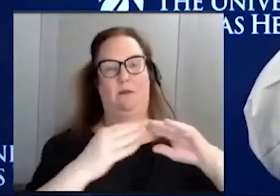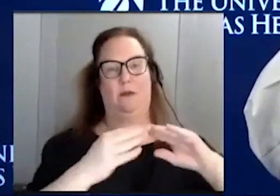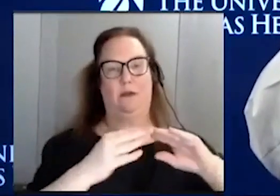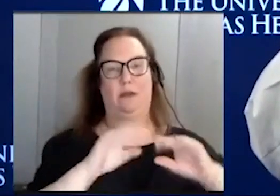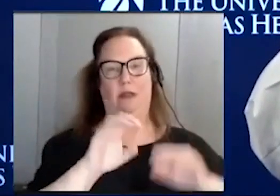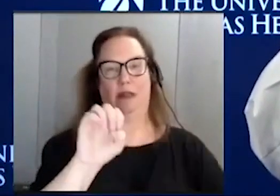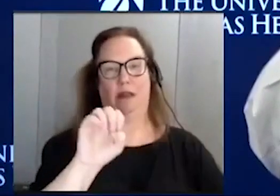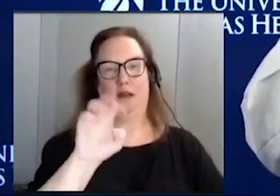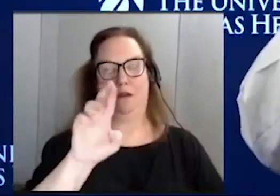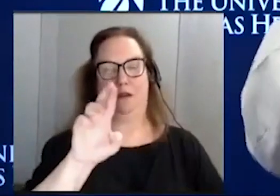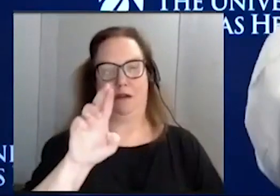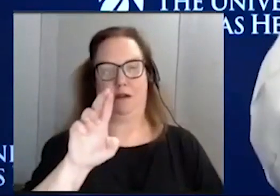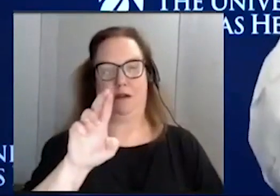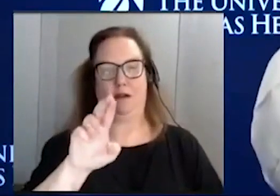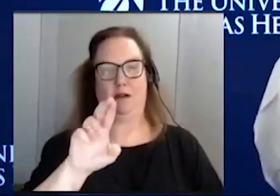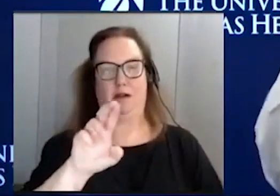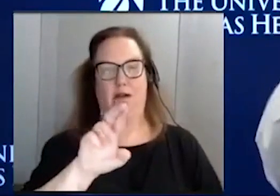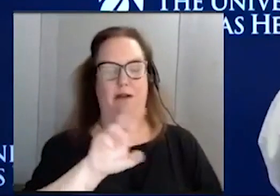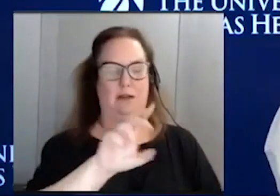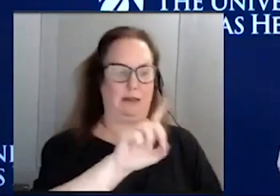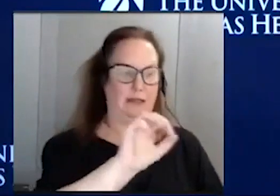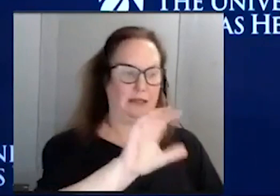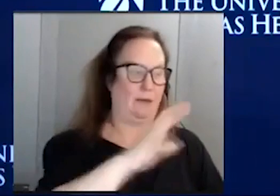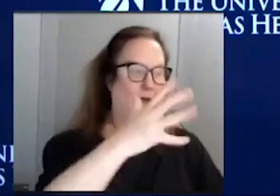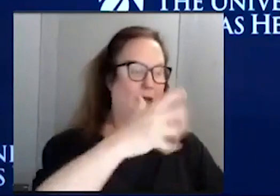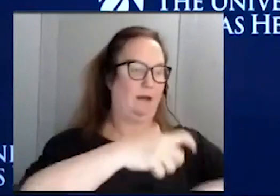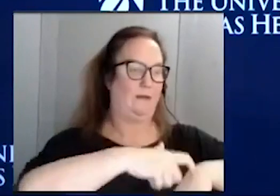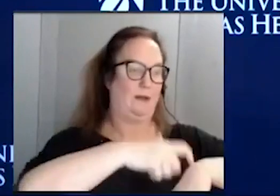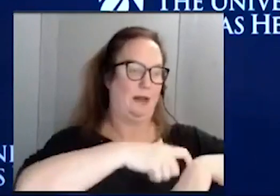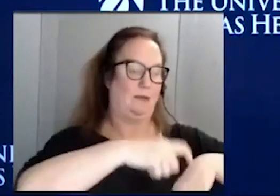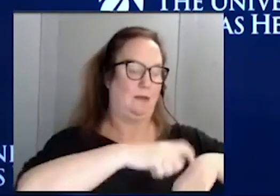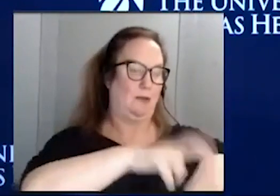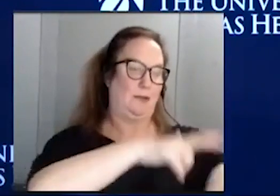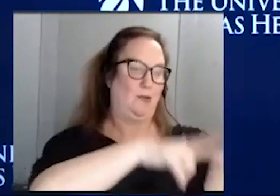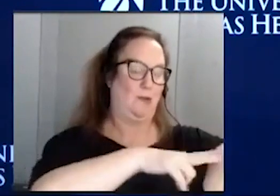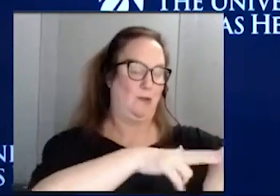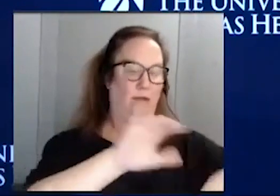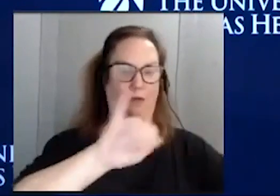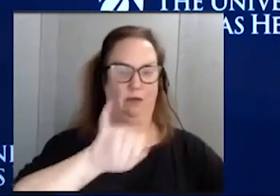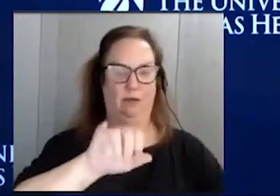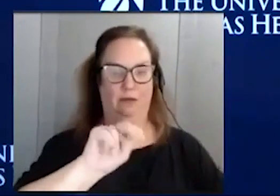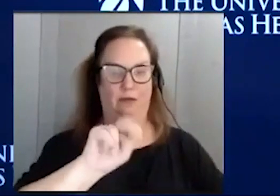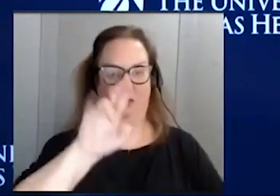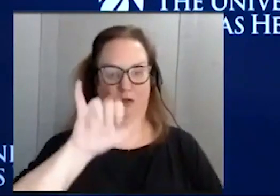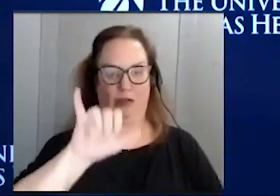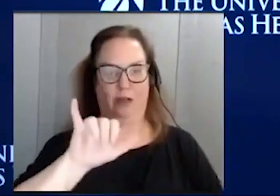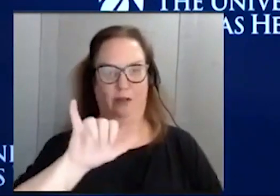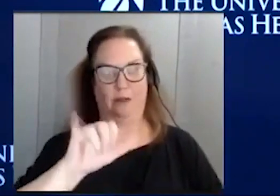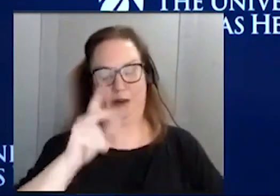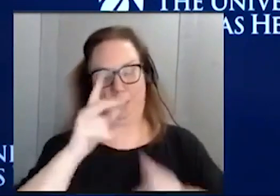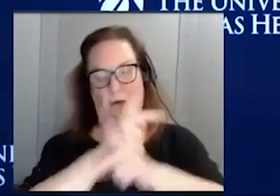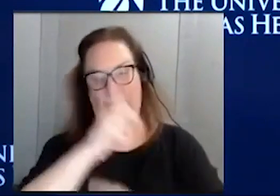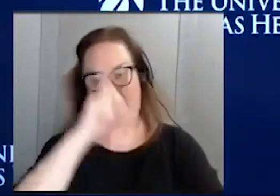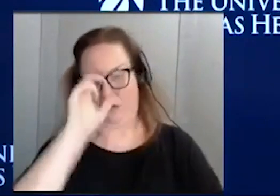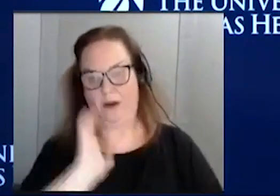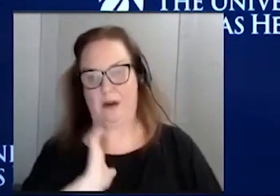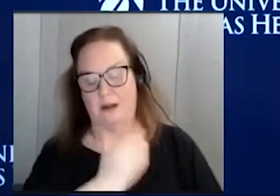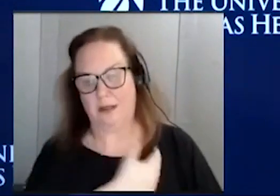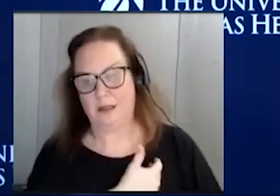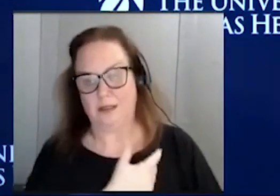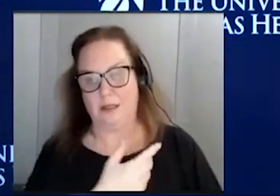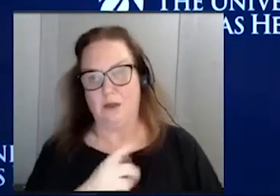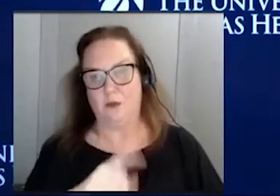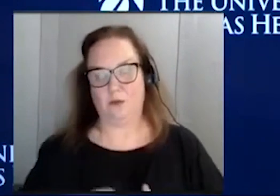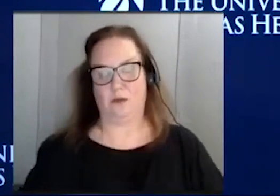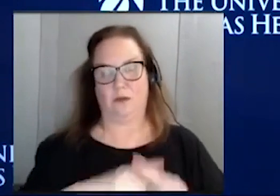month of December being 5 times what it normally is, and I think January is going to probably paint a worse picture. So when we start doing things